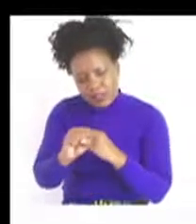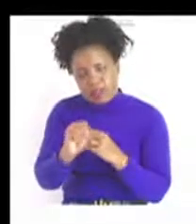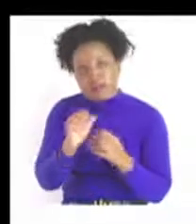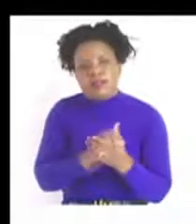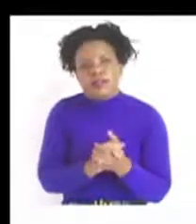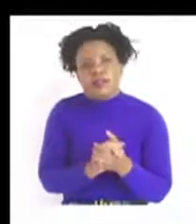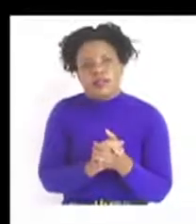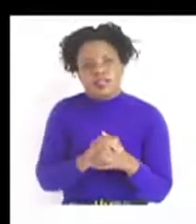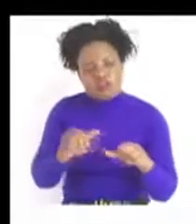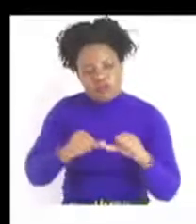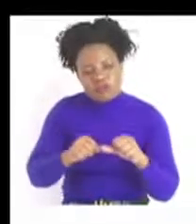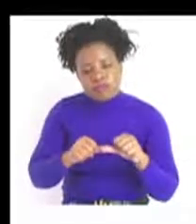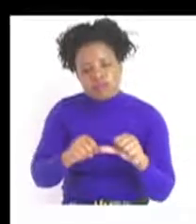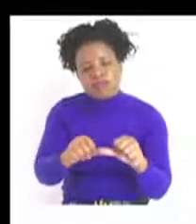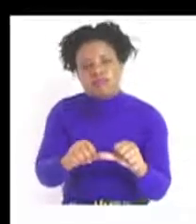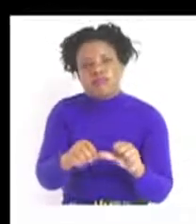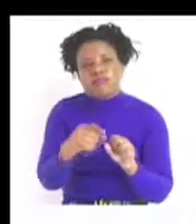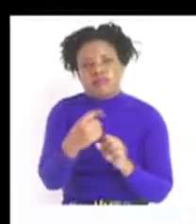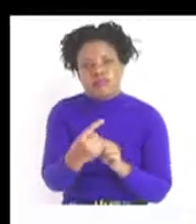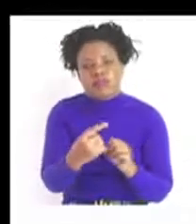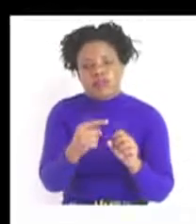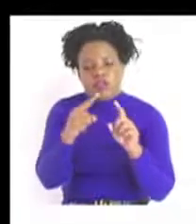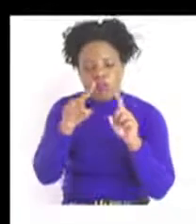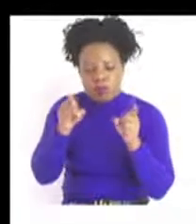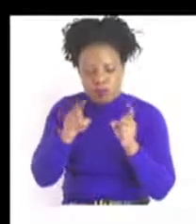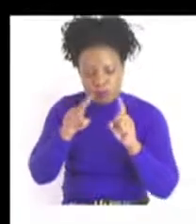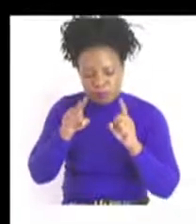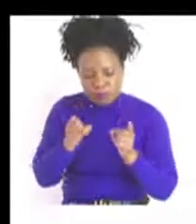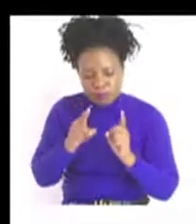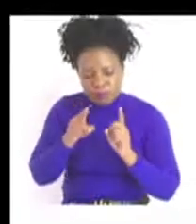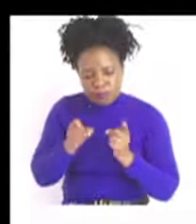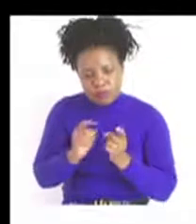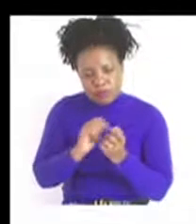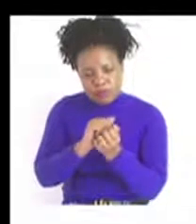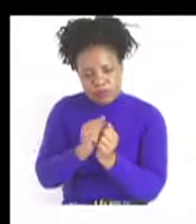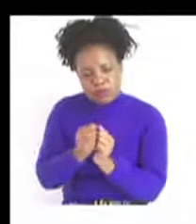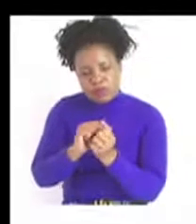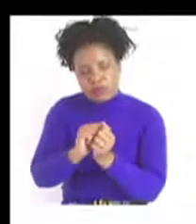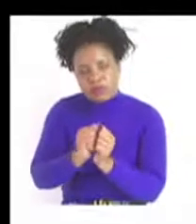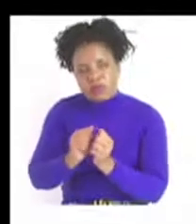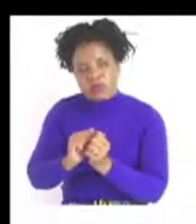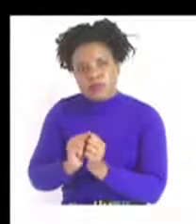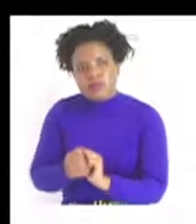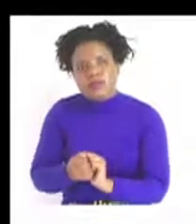are in the singular form. You must change them to the plural form.